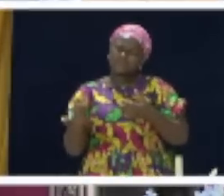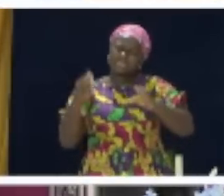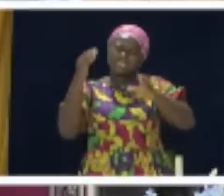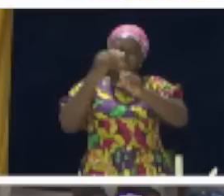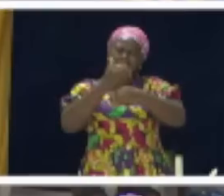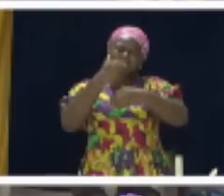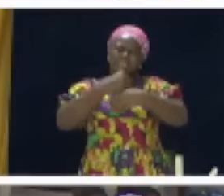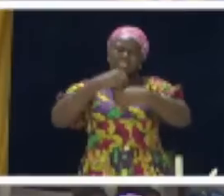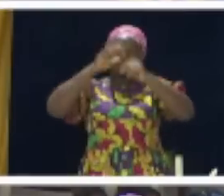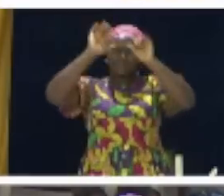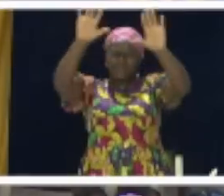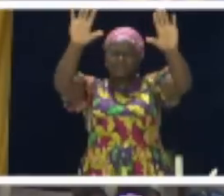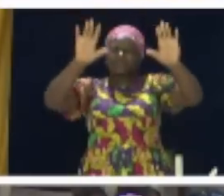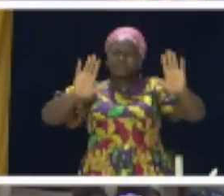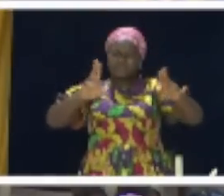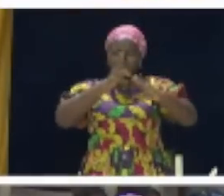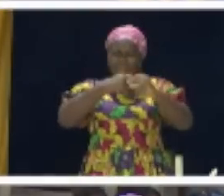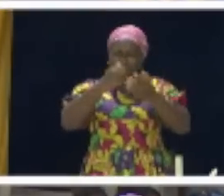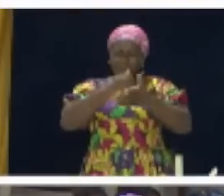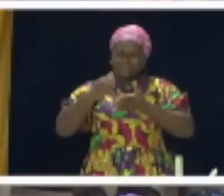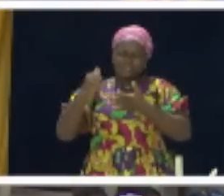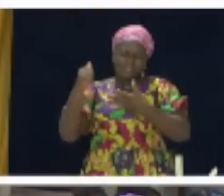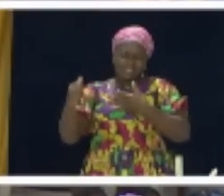Creative miracles.